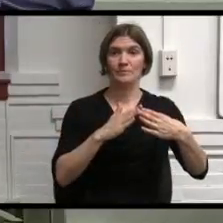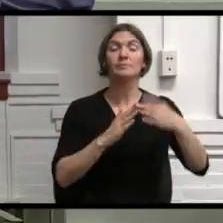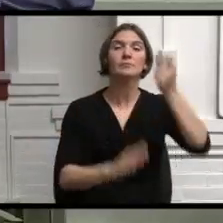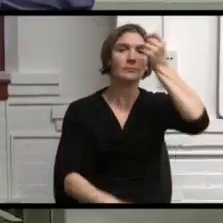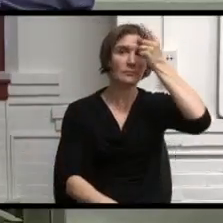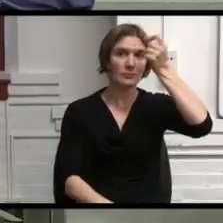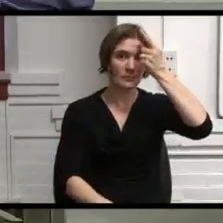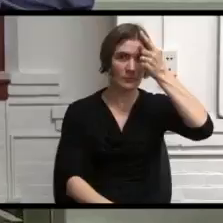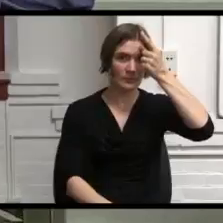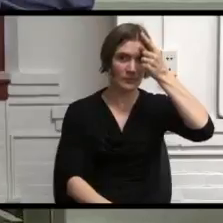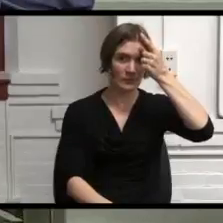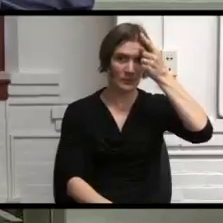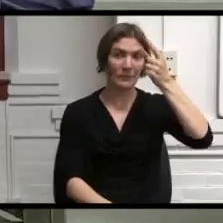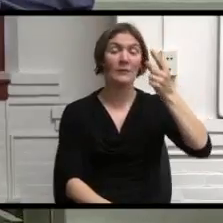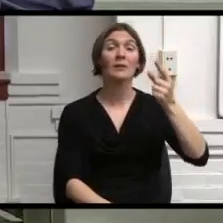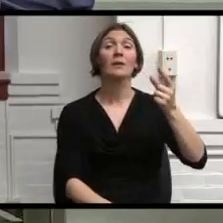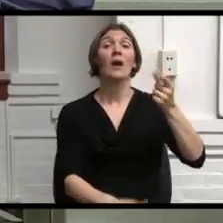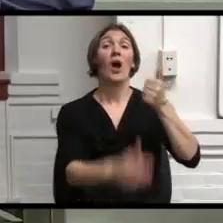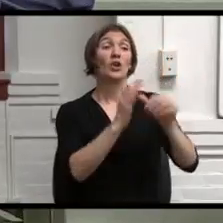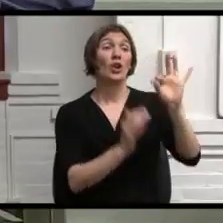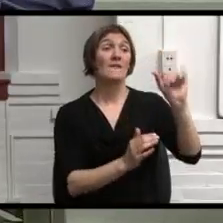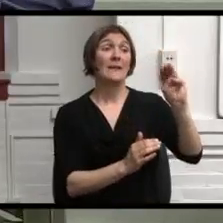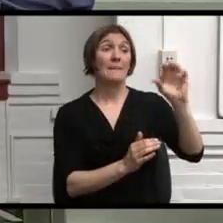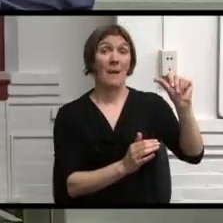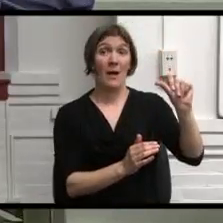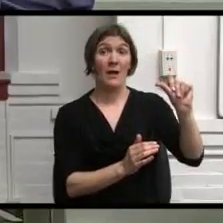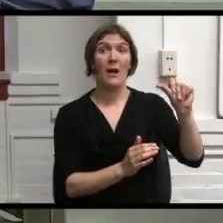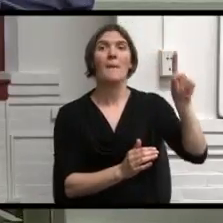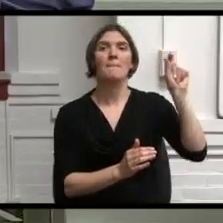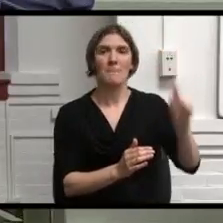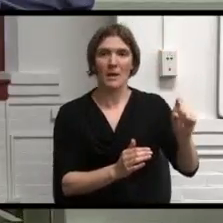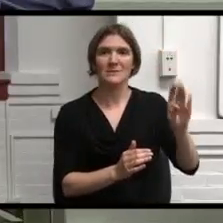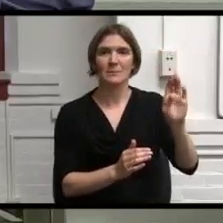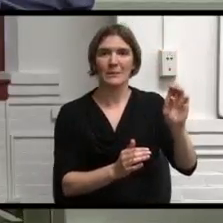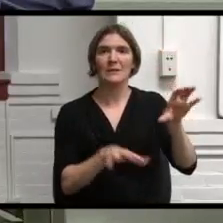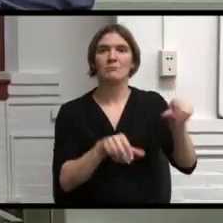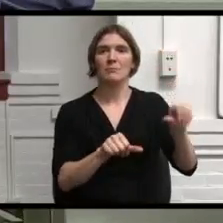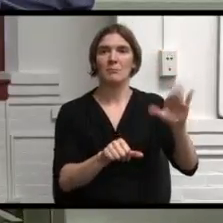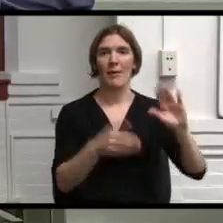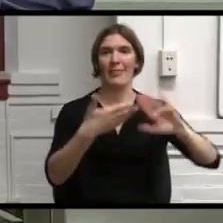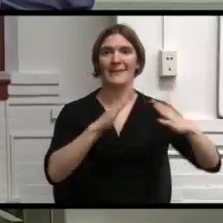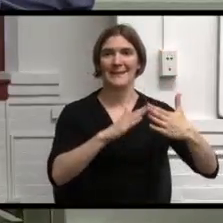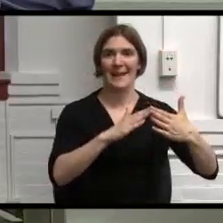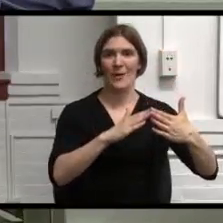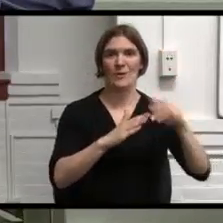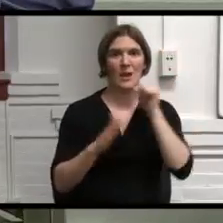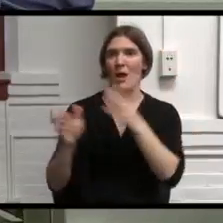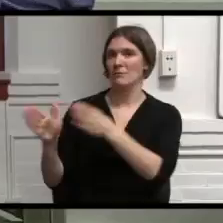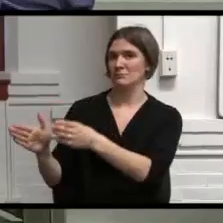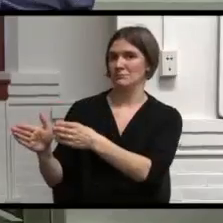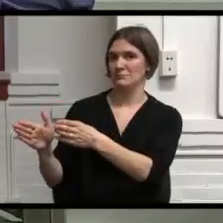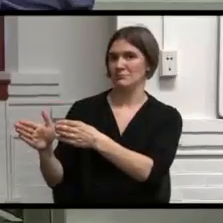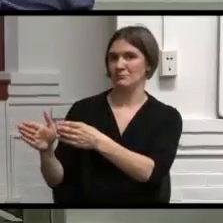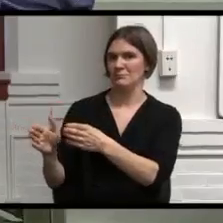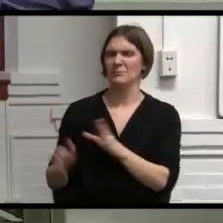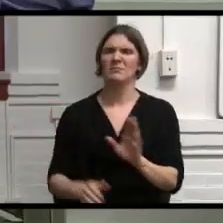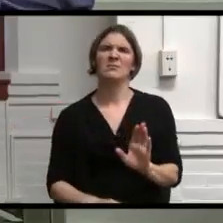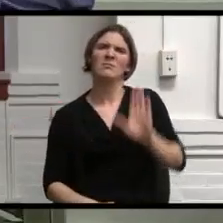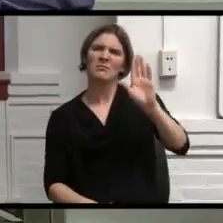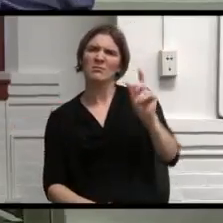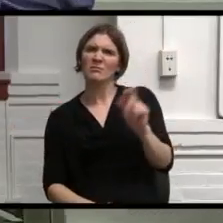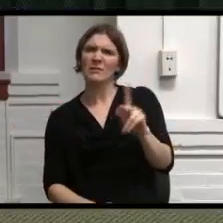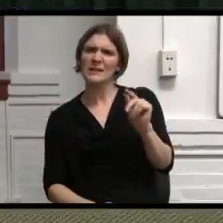the pre-disaster mitigation program, it would be required to be held by the town. And is that why the town